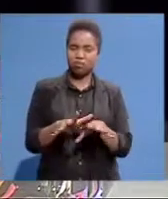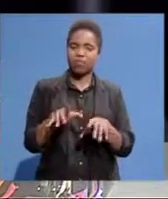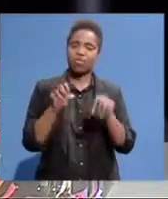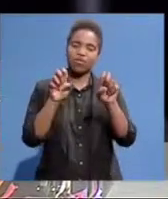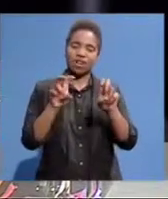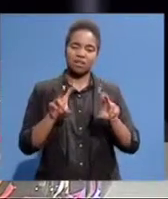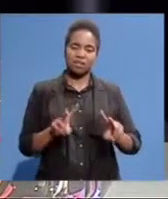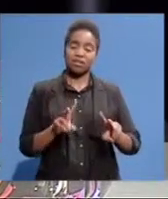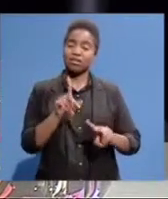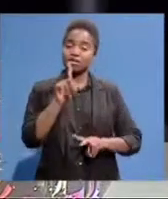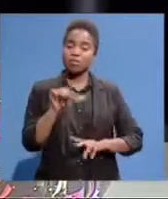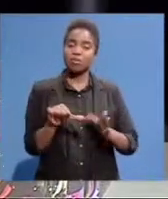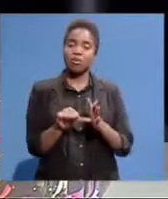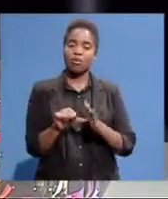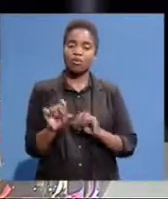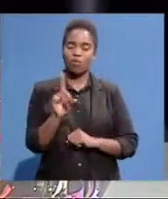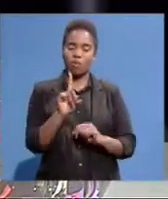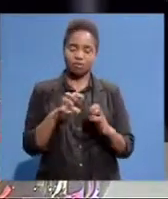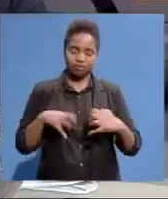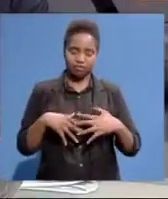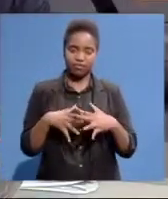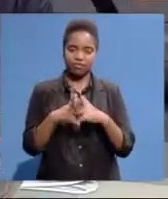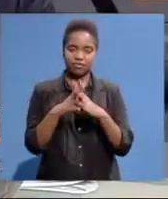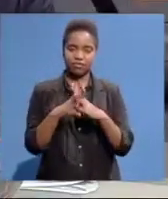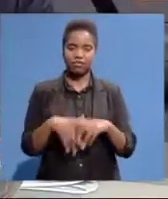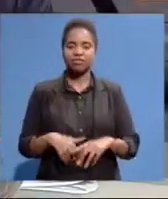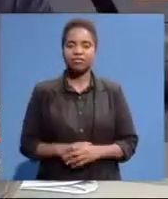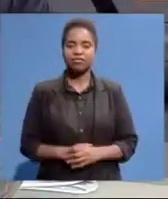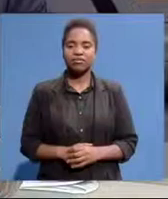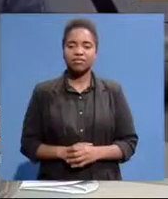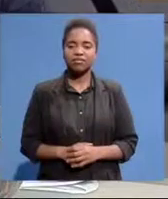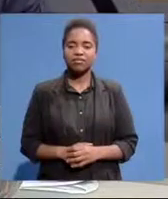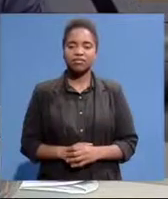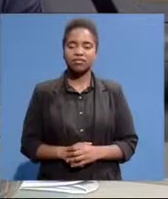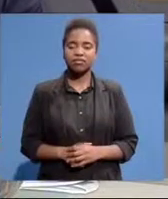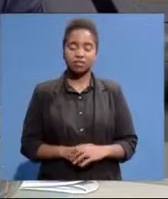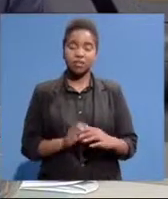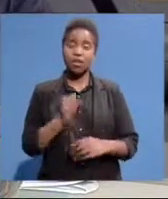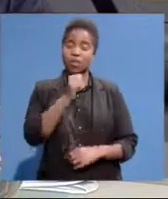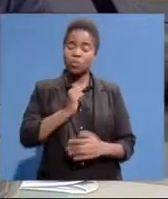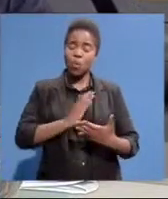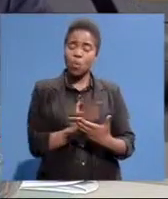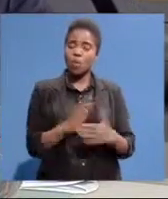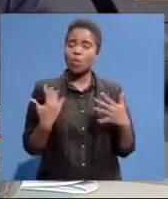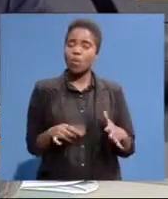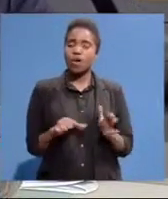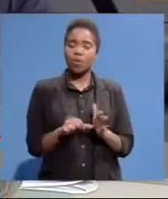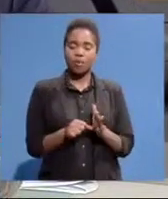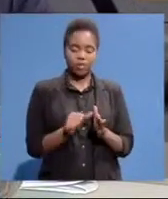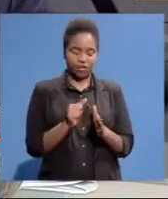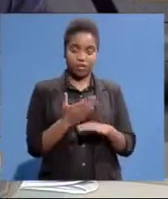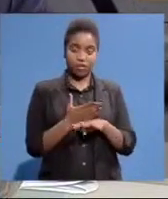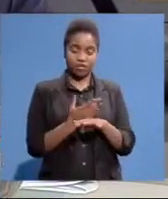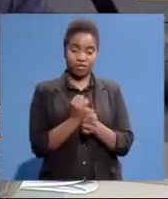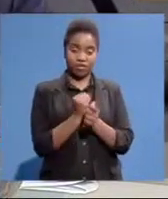peace and, more importantly, reconciliation. And obviously music played a very significant role in the release of Madiba. And let's